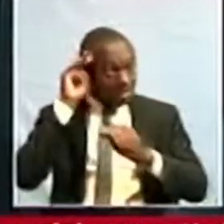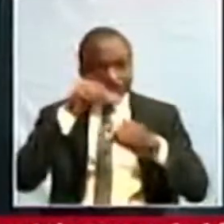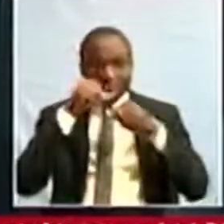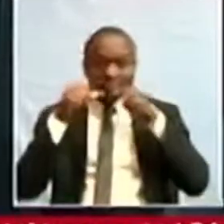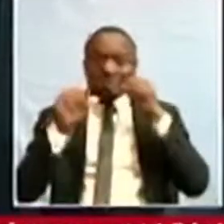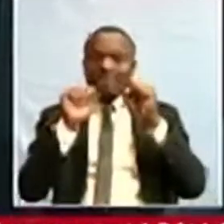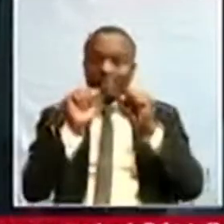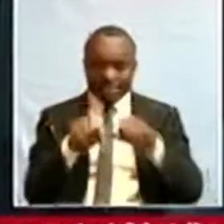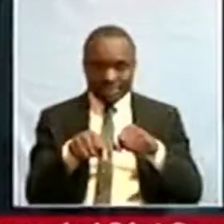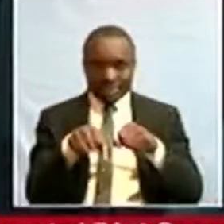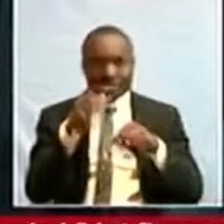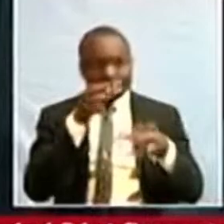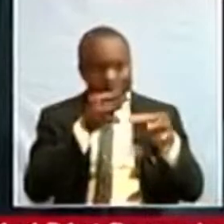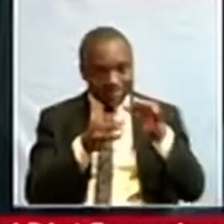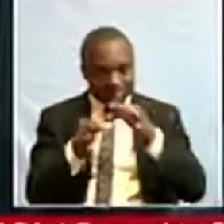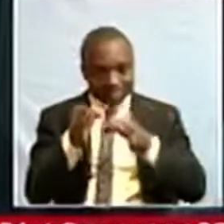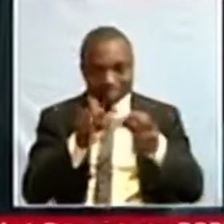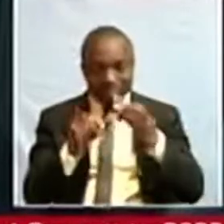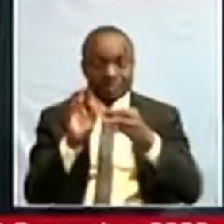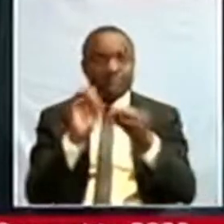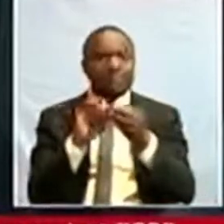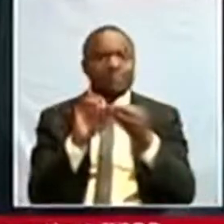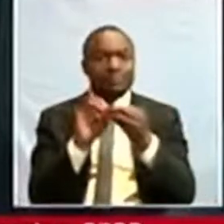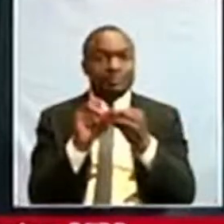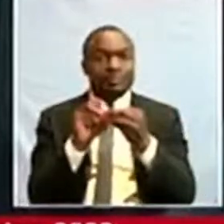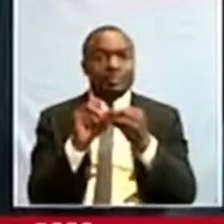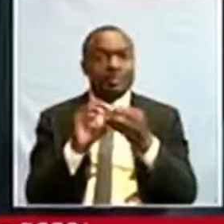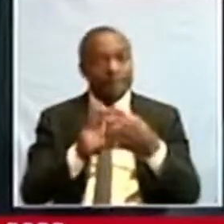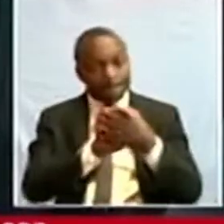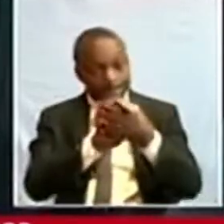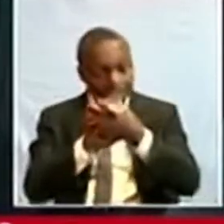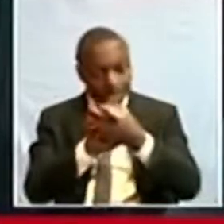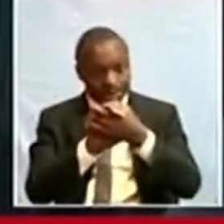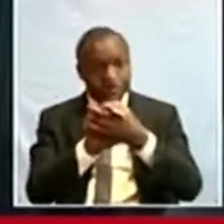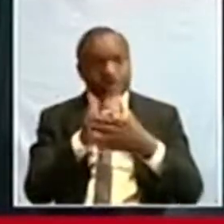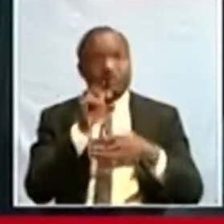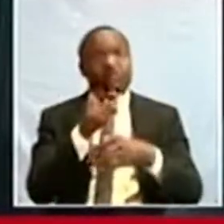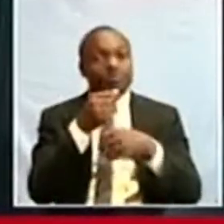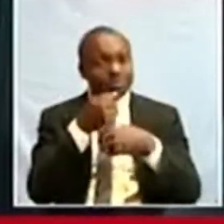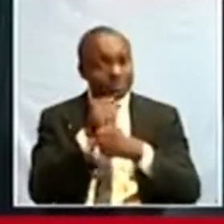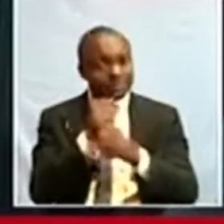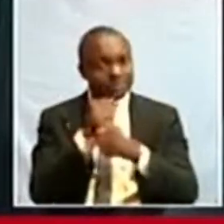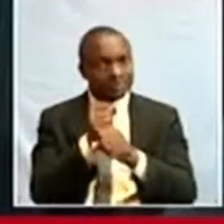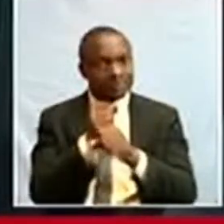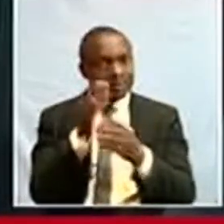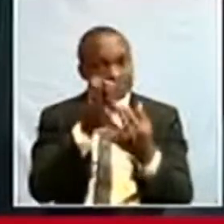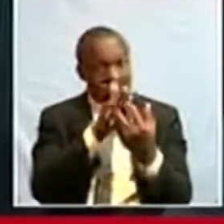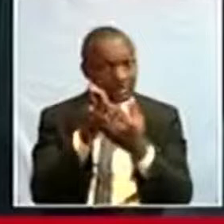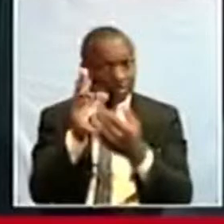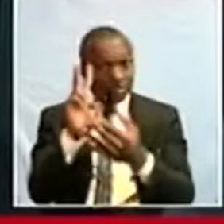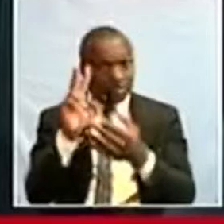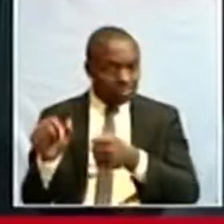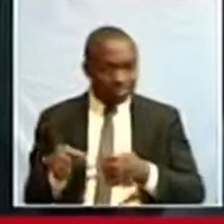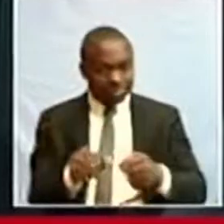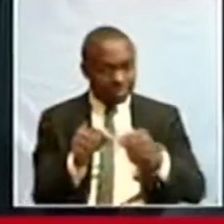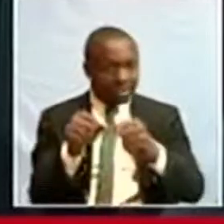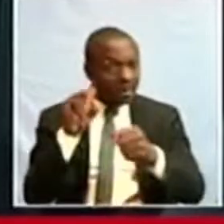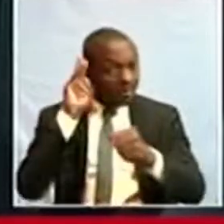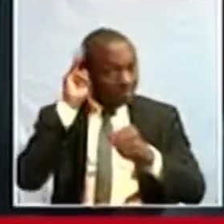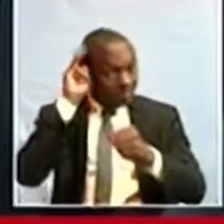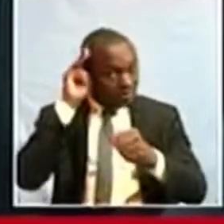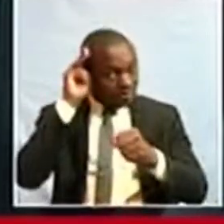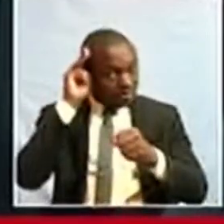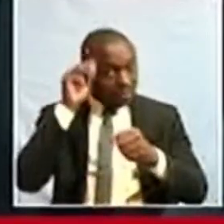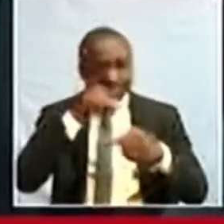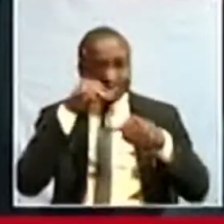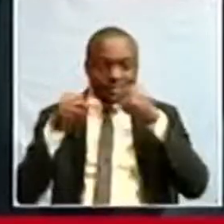can also inform us about the collaboration that you have made between the two systems with the Minister of Agriculture, so